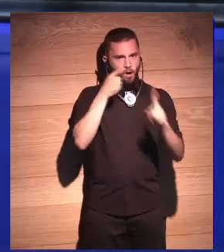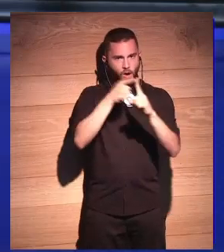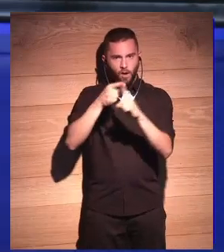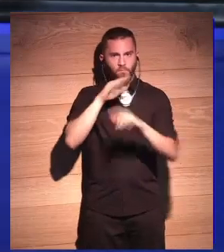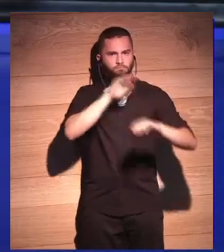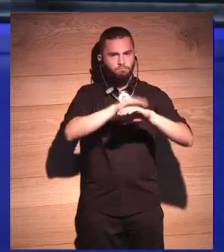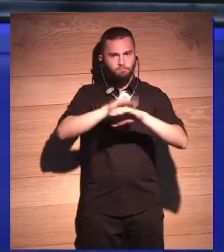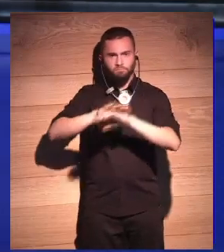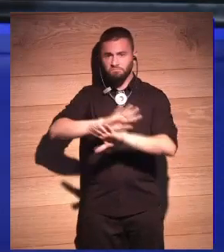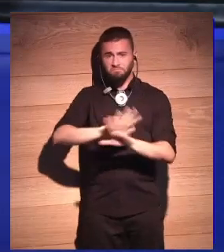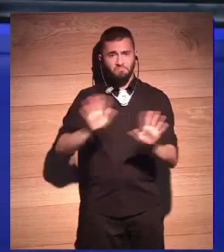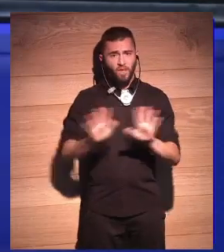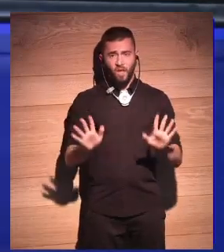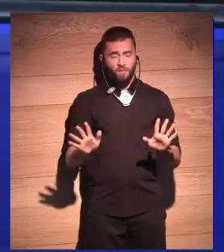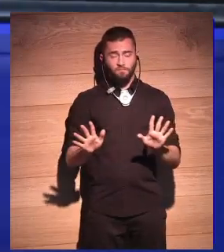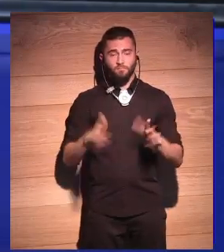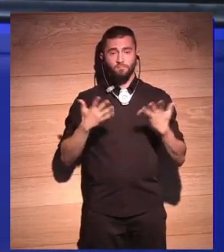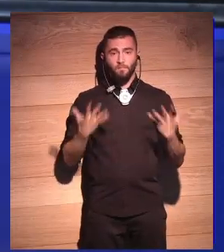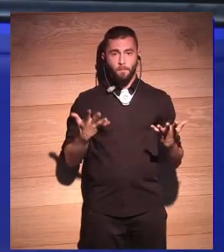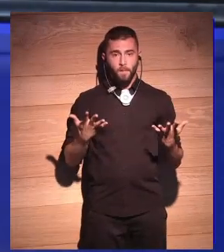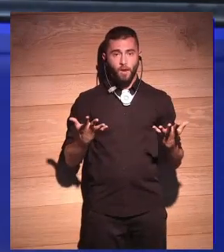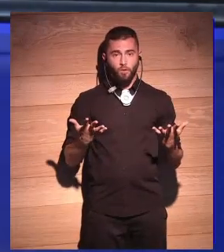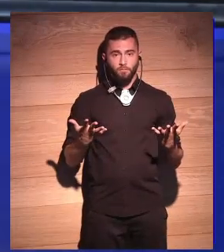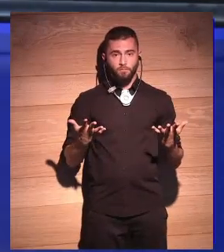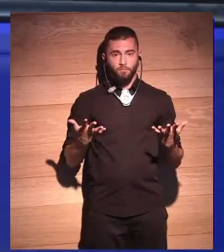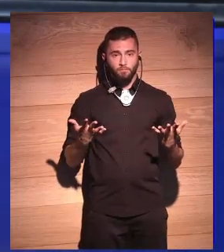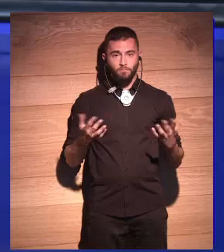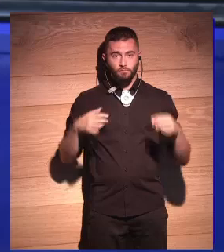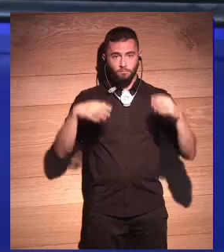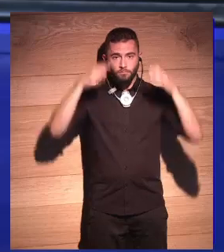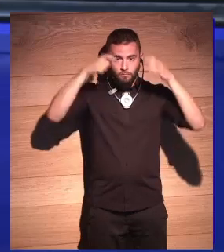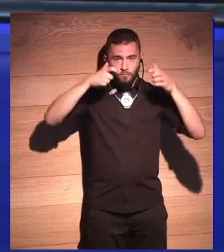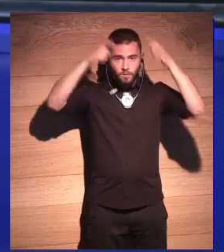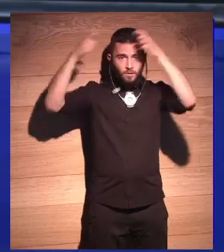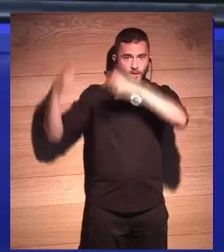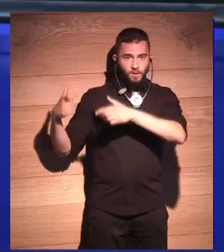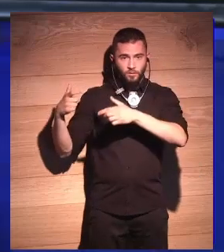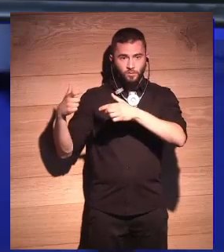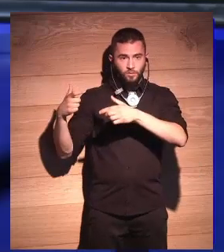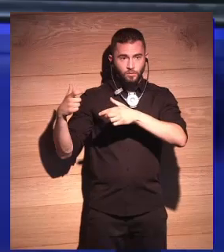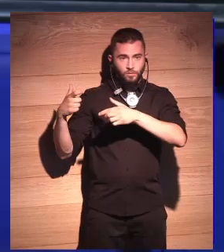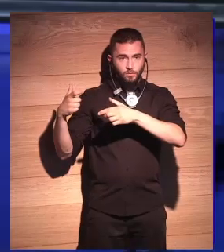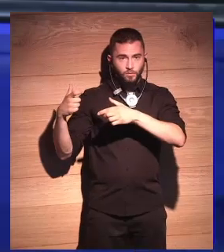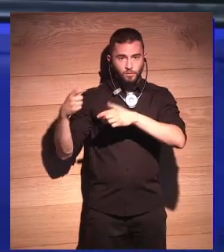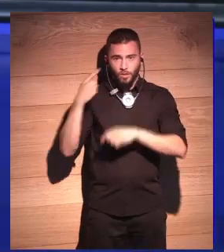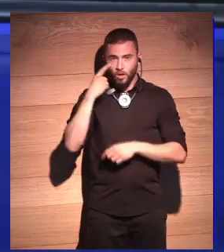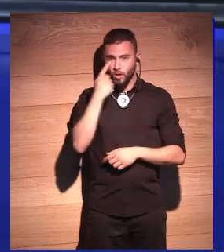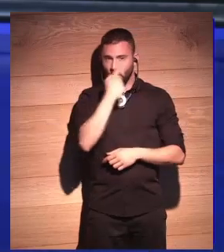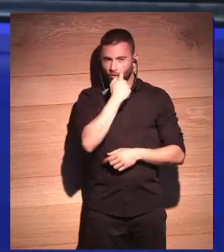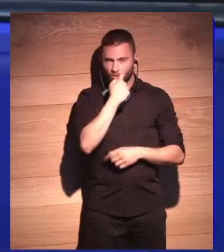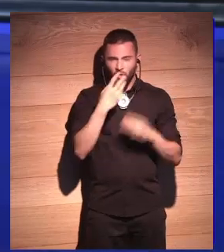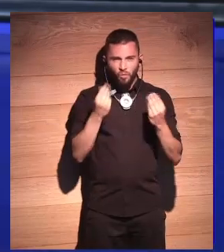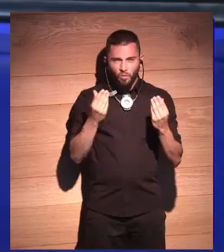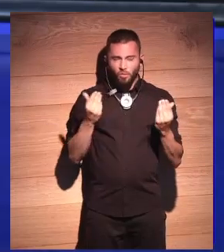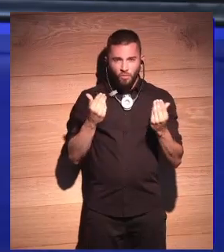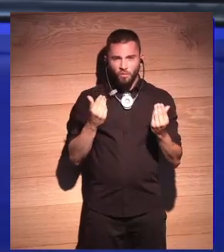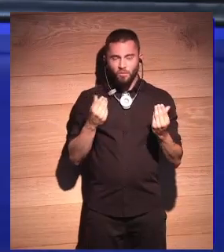her... She took the headset off and she had glistening eyes because it gave her the